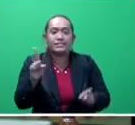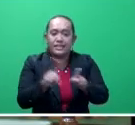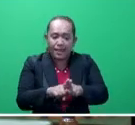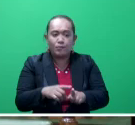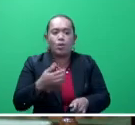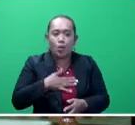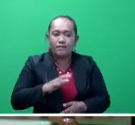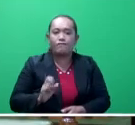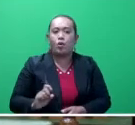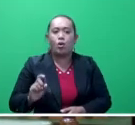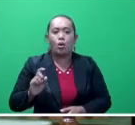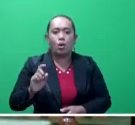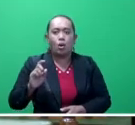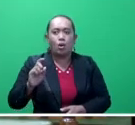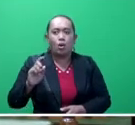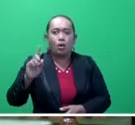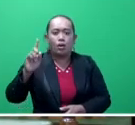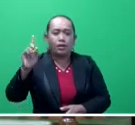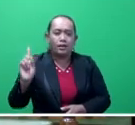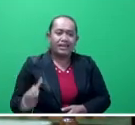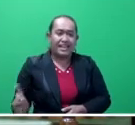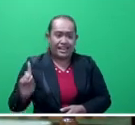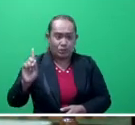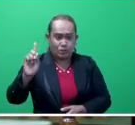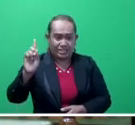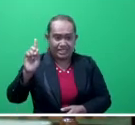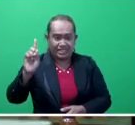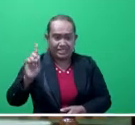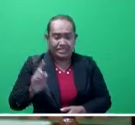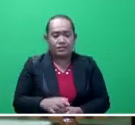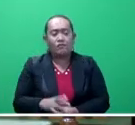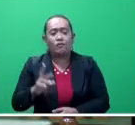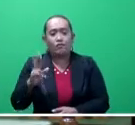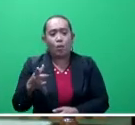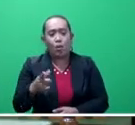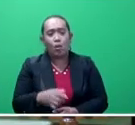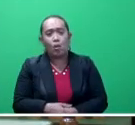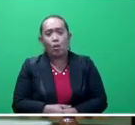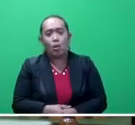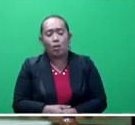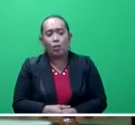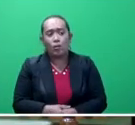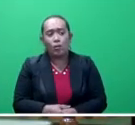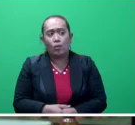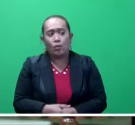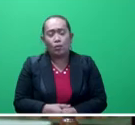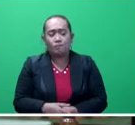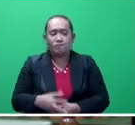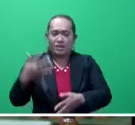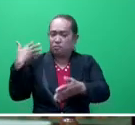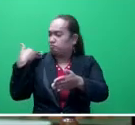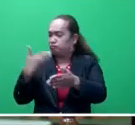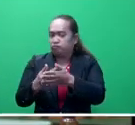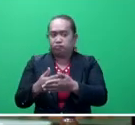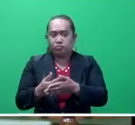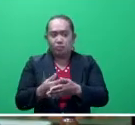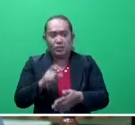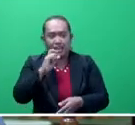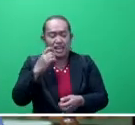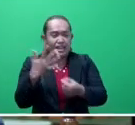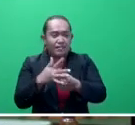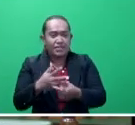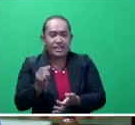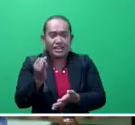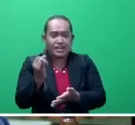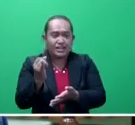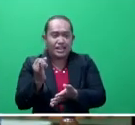of Fijians have electricity thanks to years of steady investment. We didn't make those investments so that power would not be supplied in